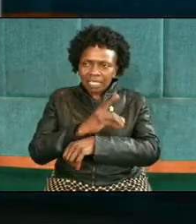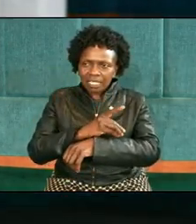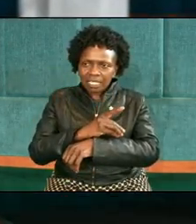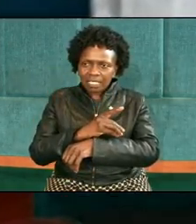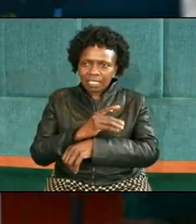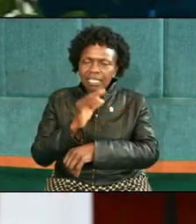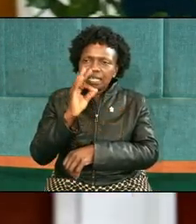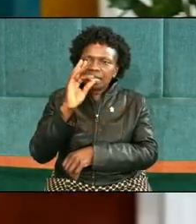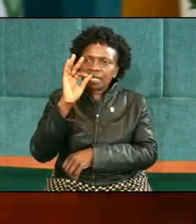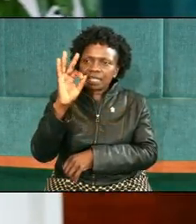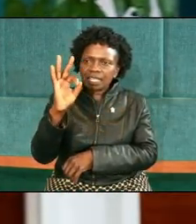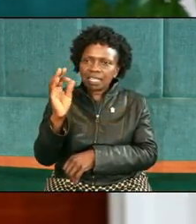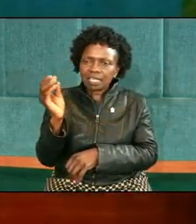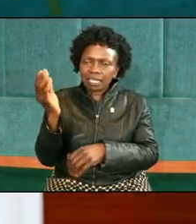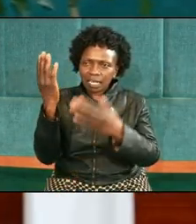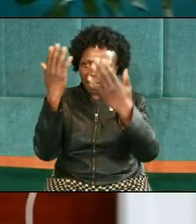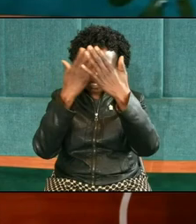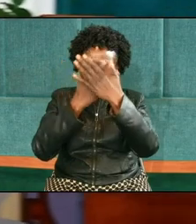Why 3 days?